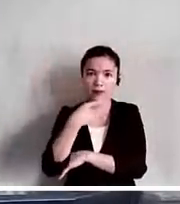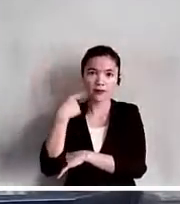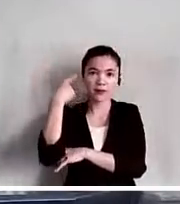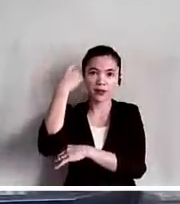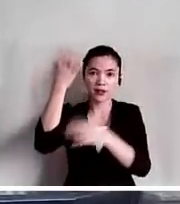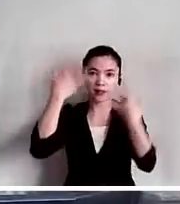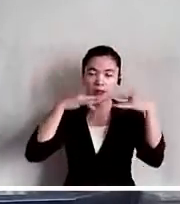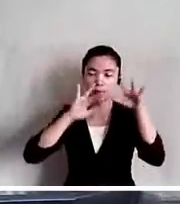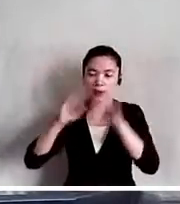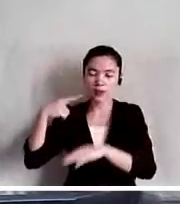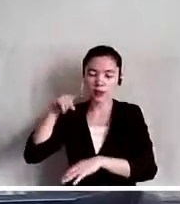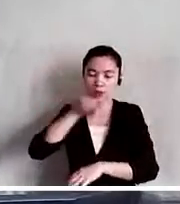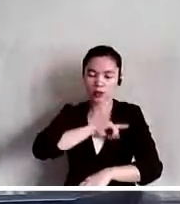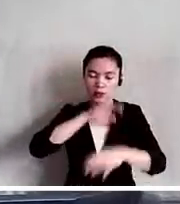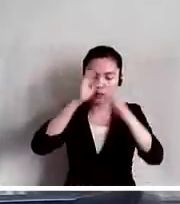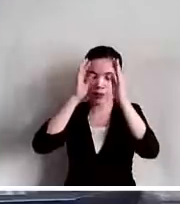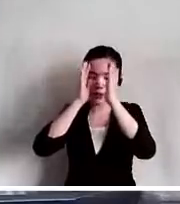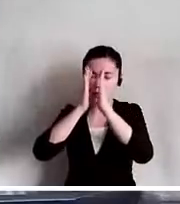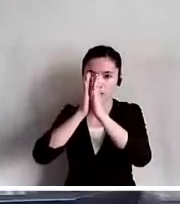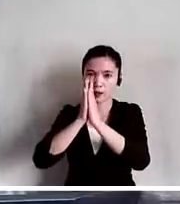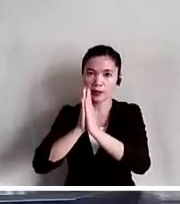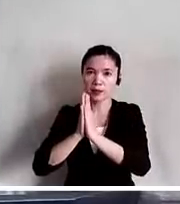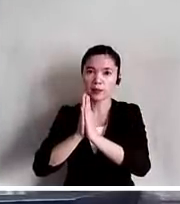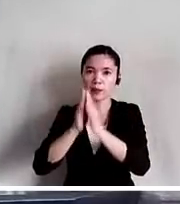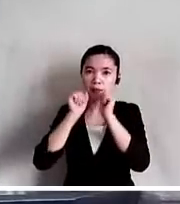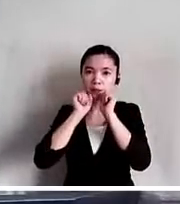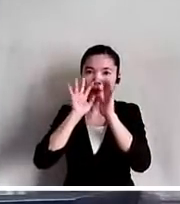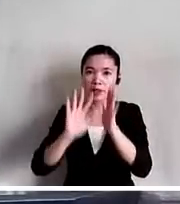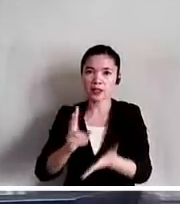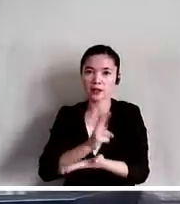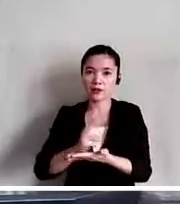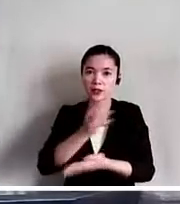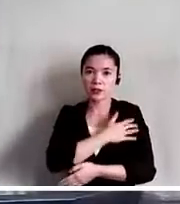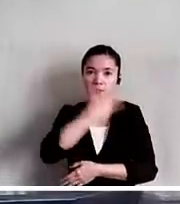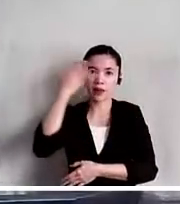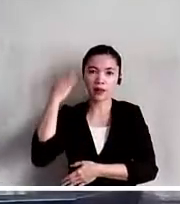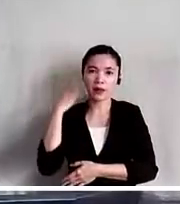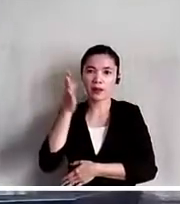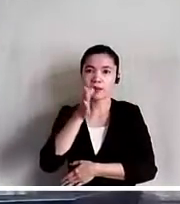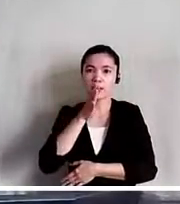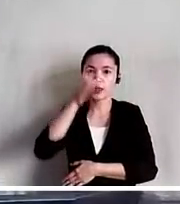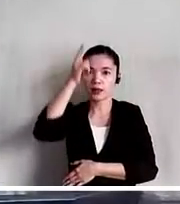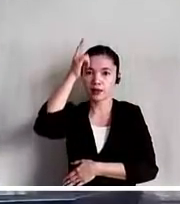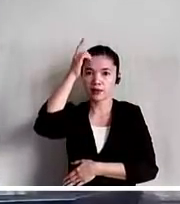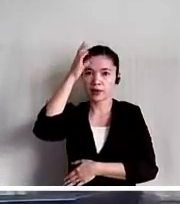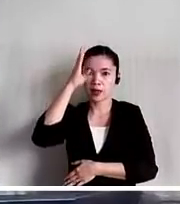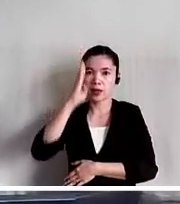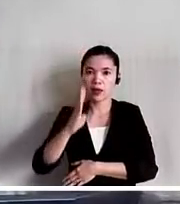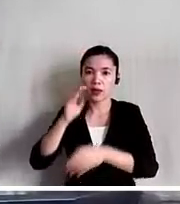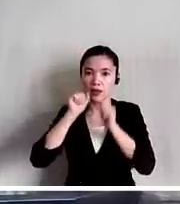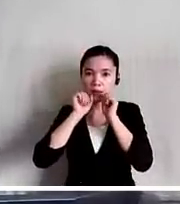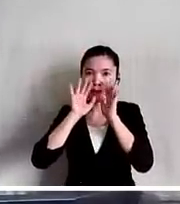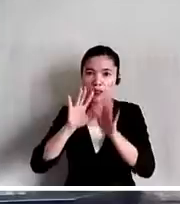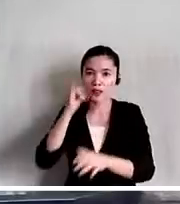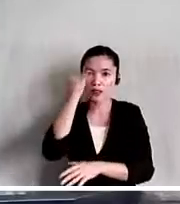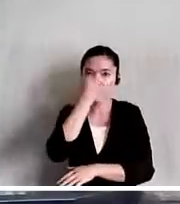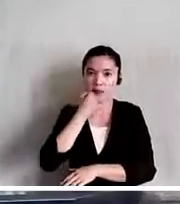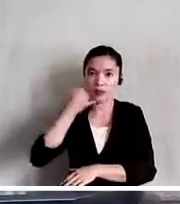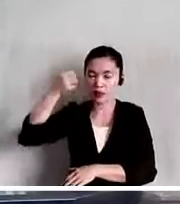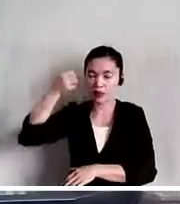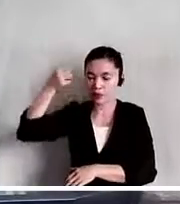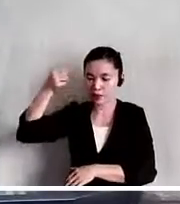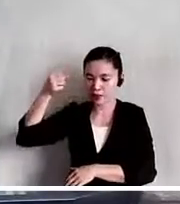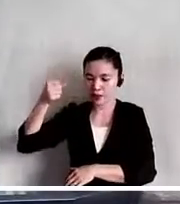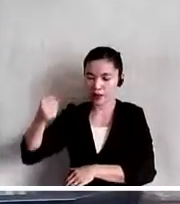Have mercy on us all, we pray, that with the Blessed Virgin Mary, Mother of God, the Blessed Joseph, her spouse,